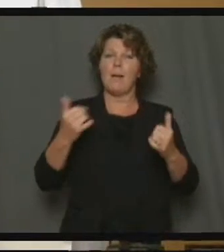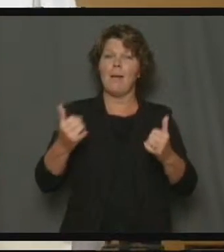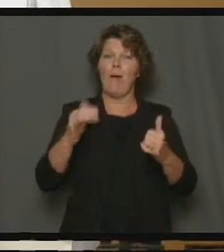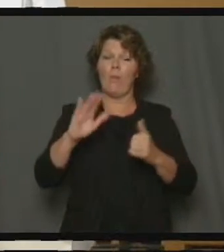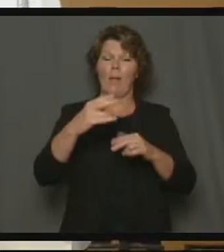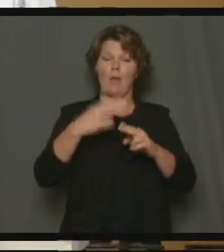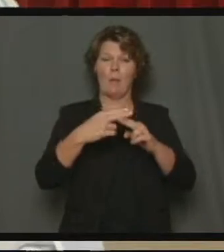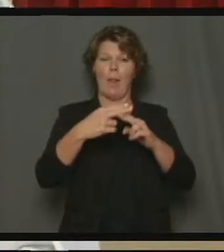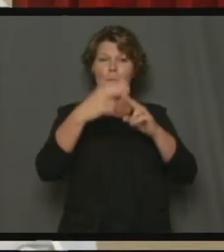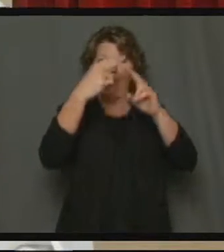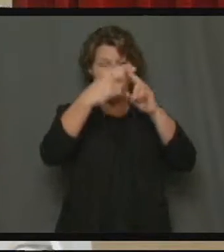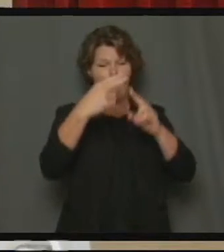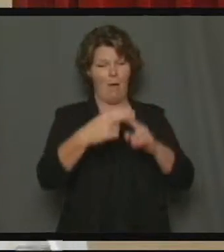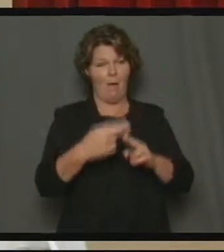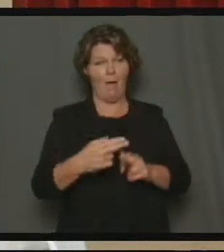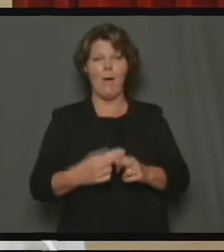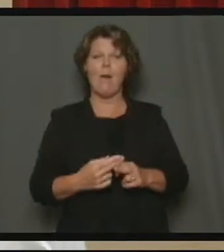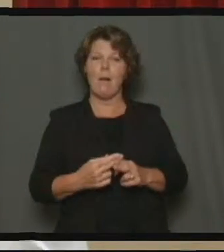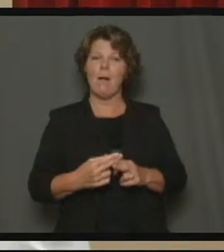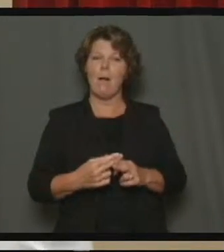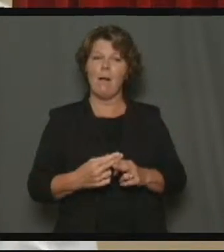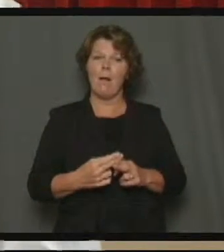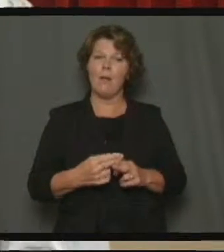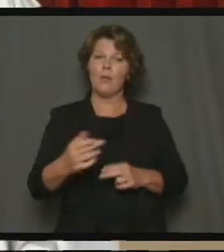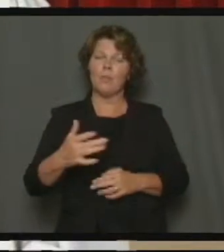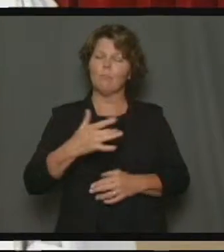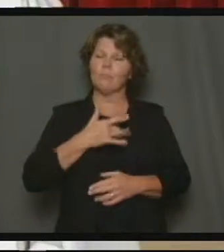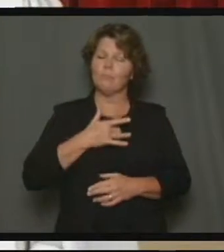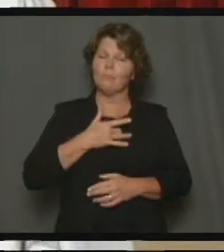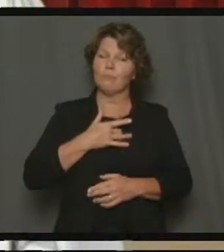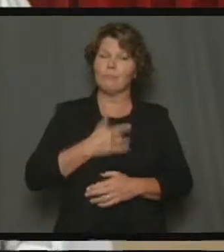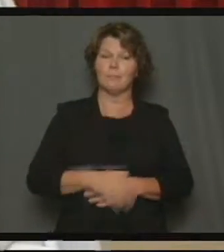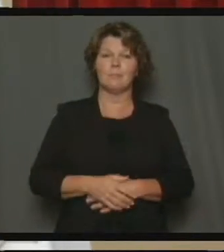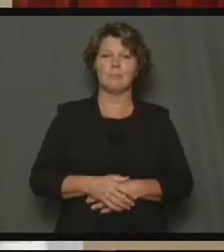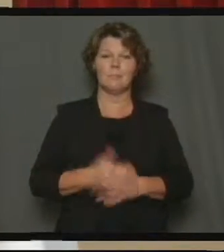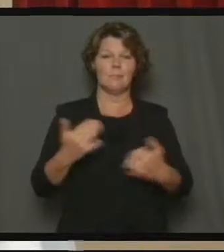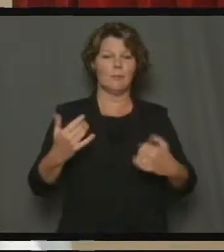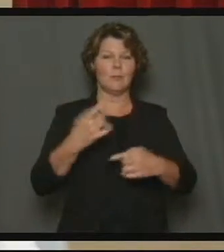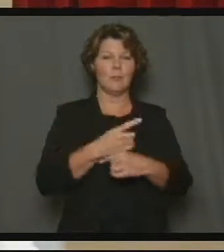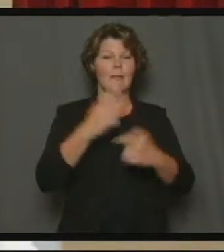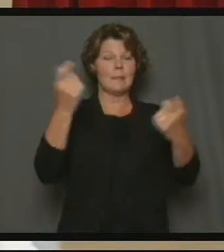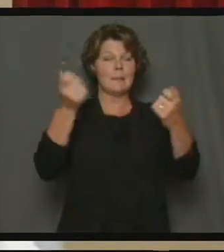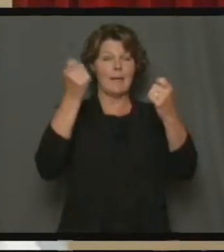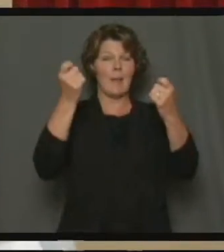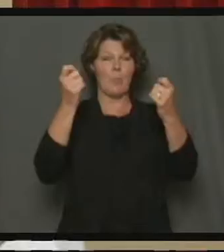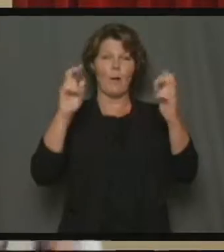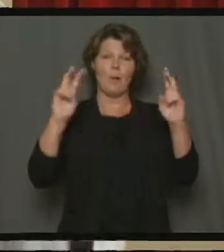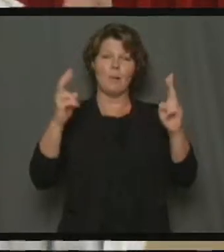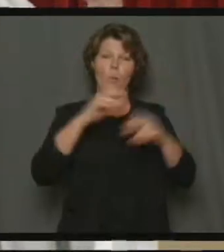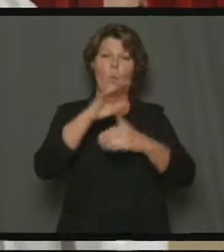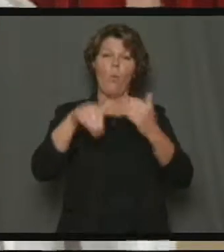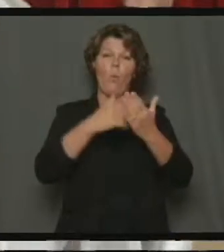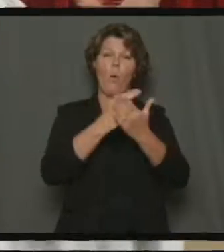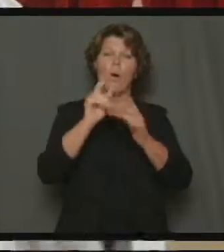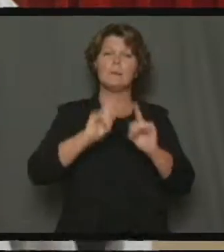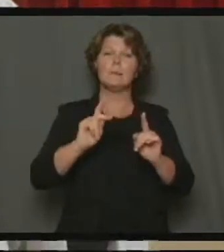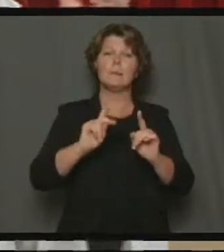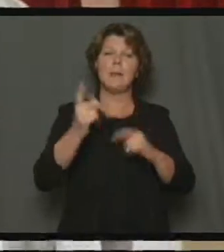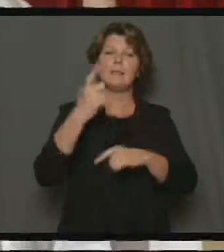spoken. So as we celebrate All Saints Day today, whether it be